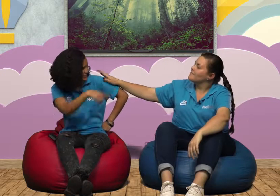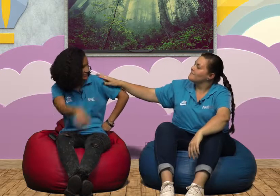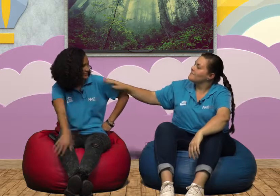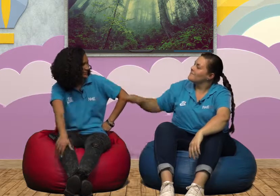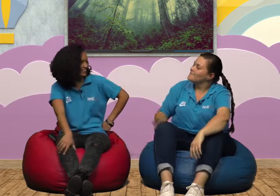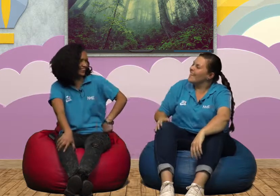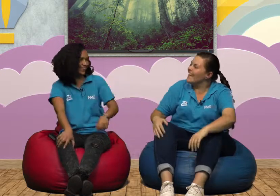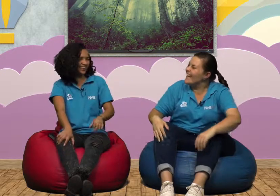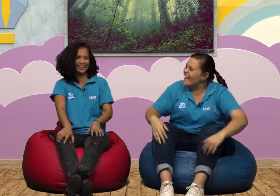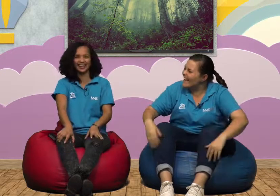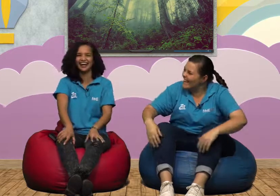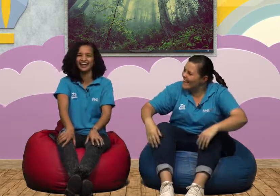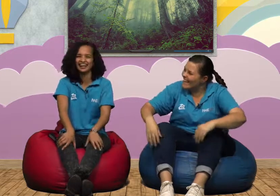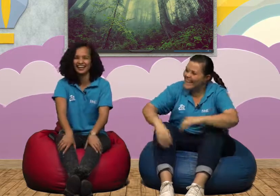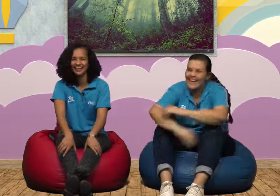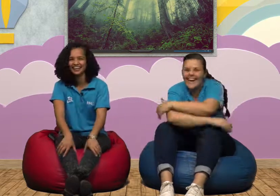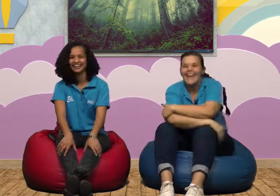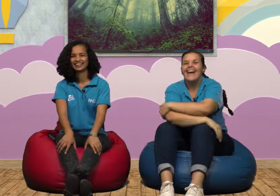special too.